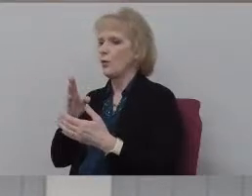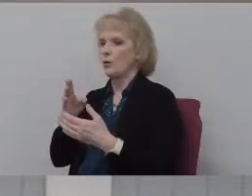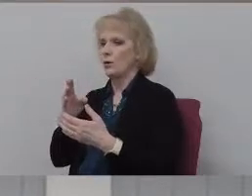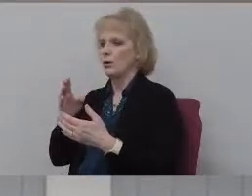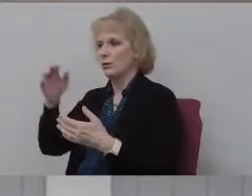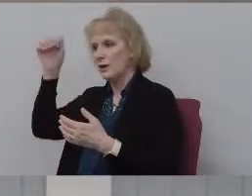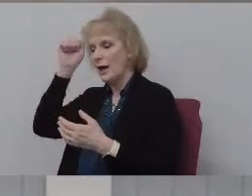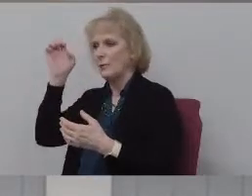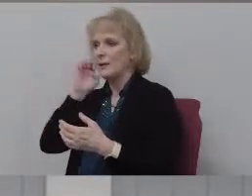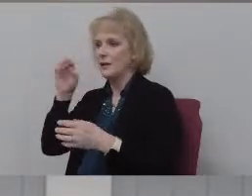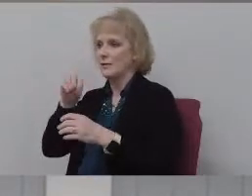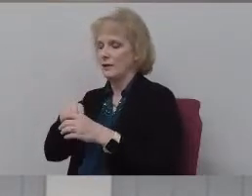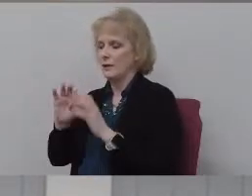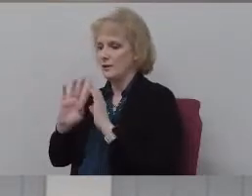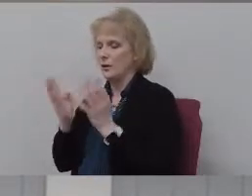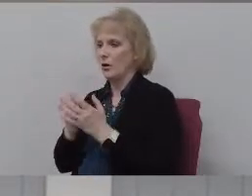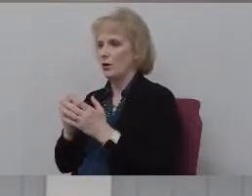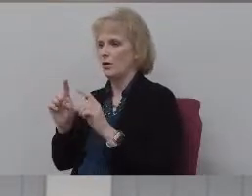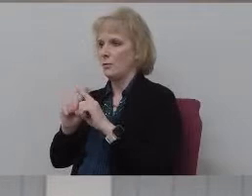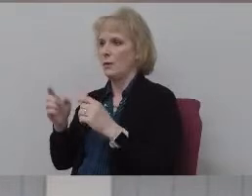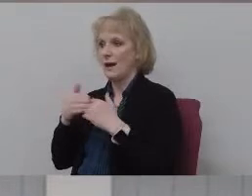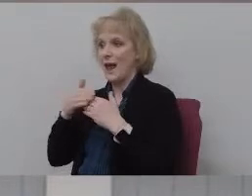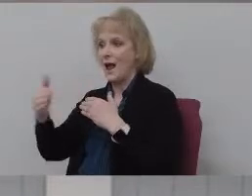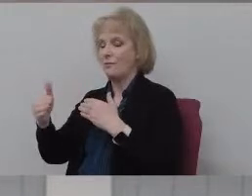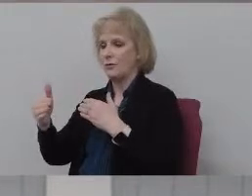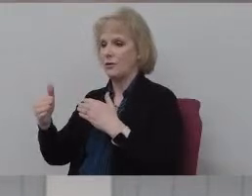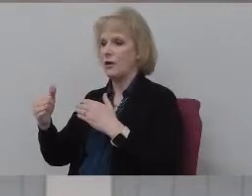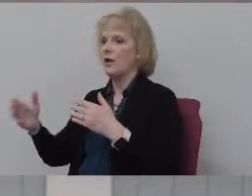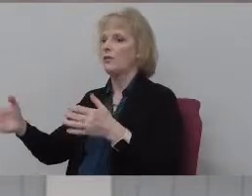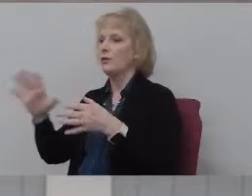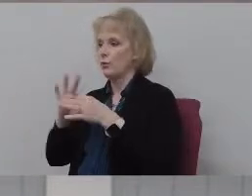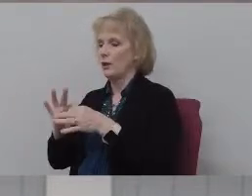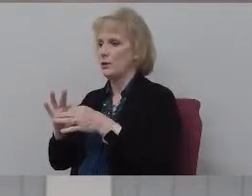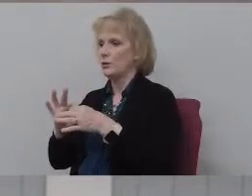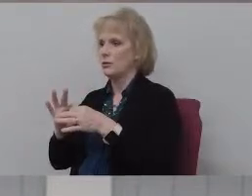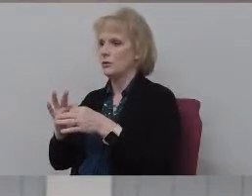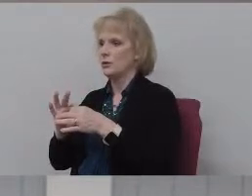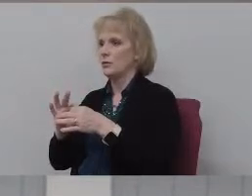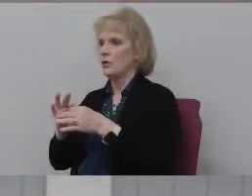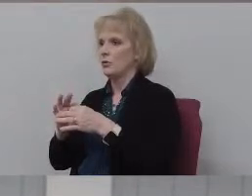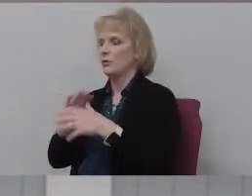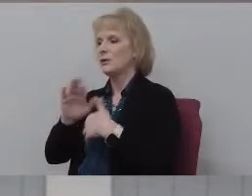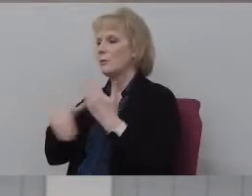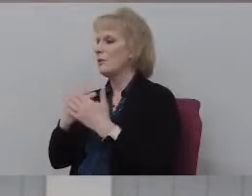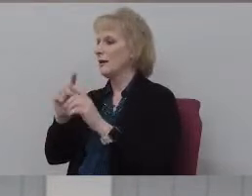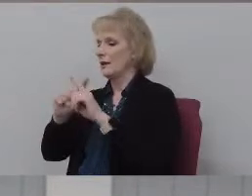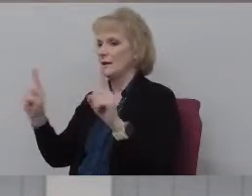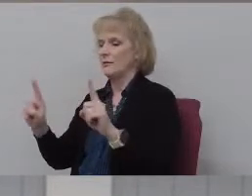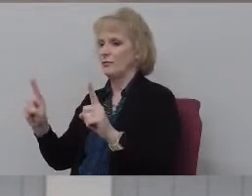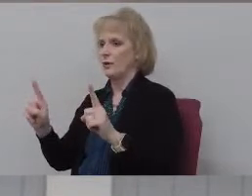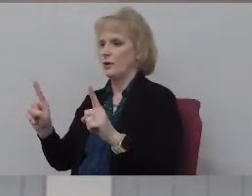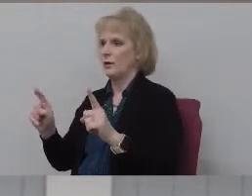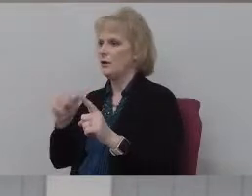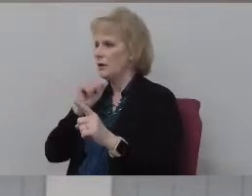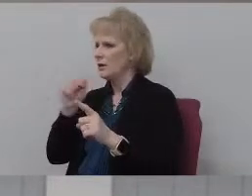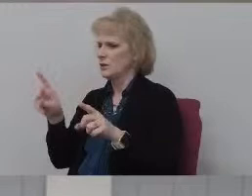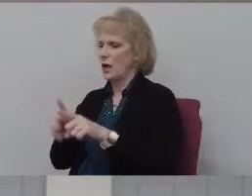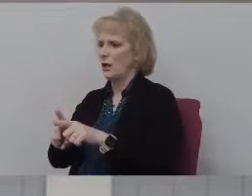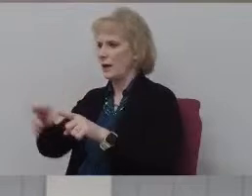fall, their relationship, Adam and Eve had an entirely different relationship with God. So it wasn't like